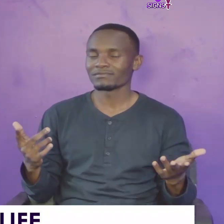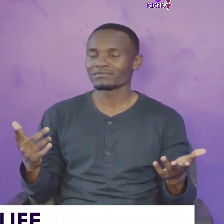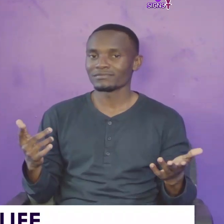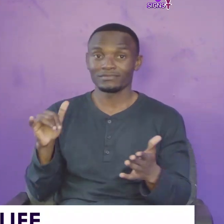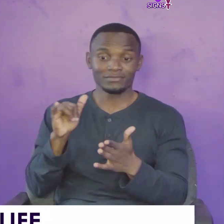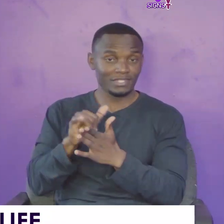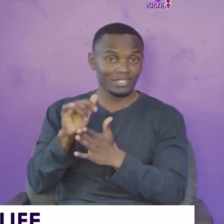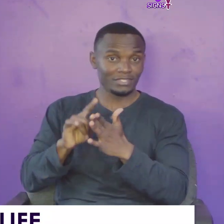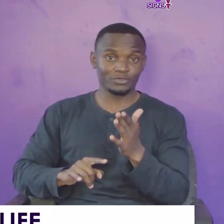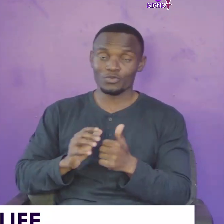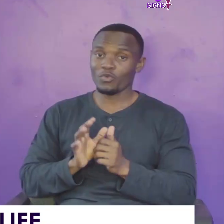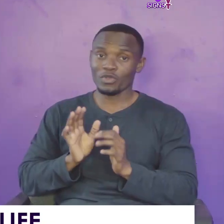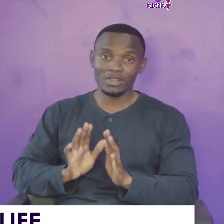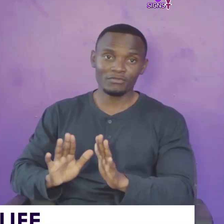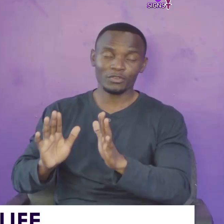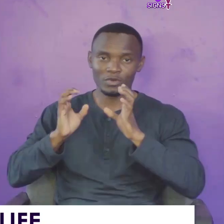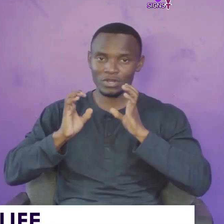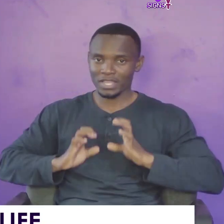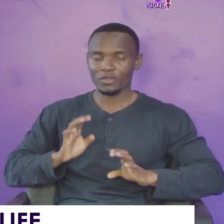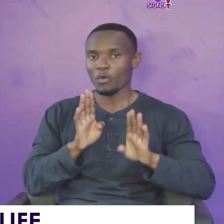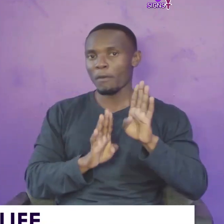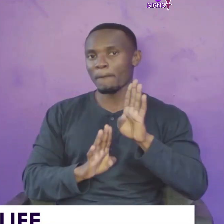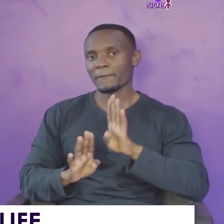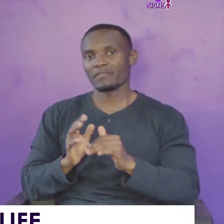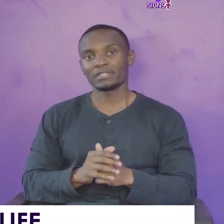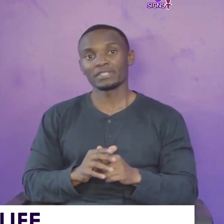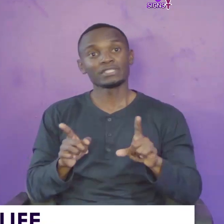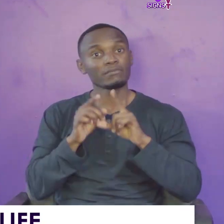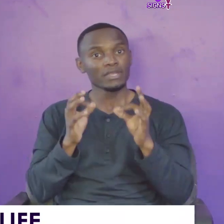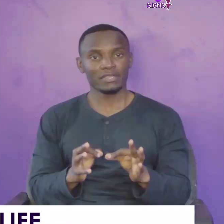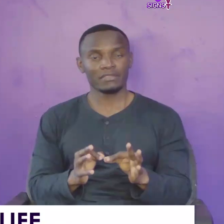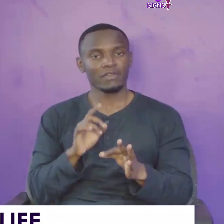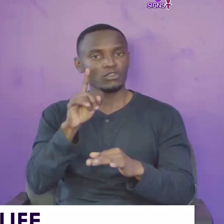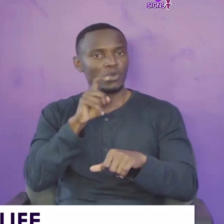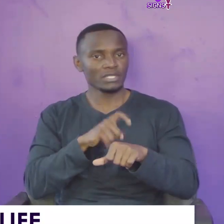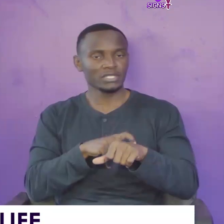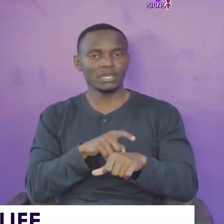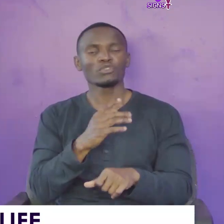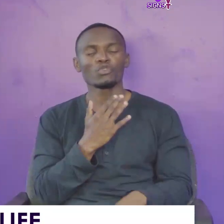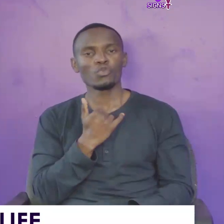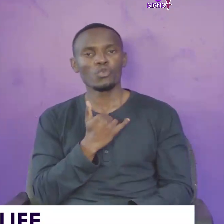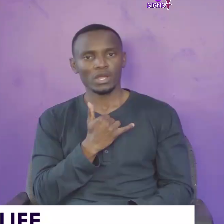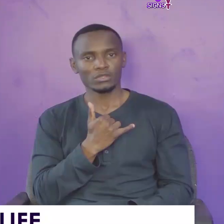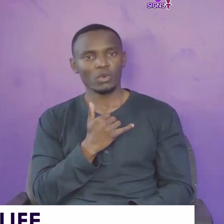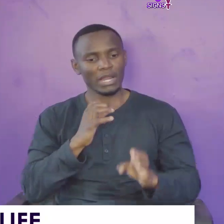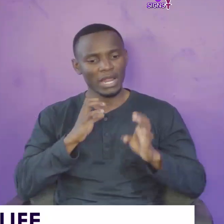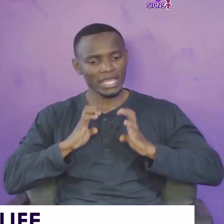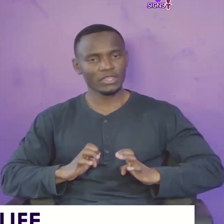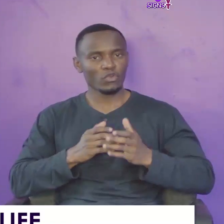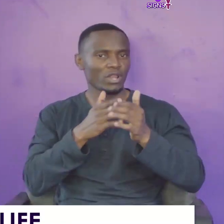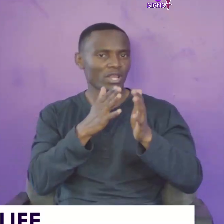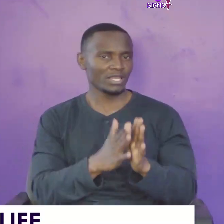your ethical conduct. Okay. So if at one point you want us to see you as an ethical leader, and